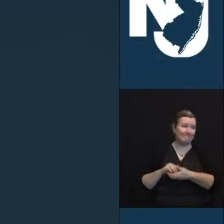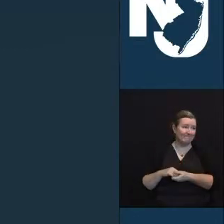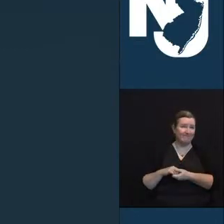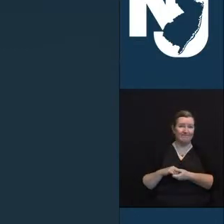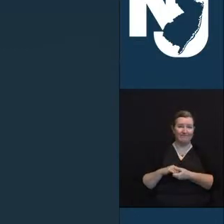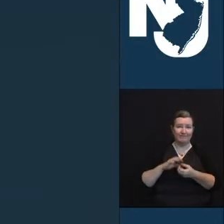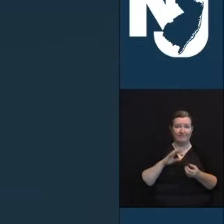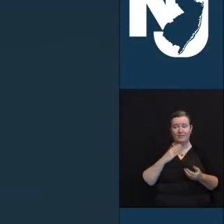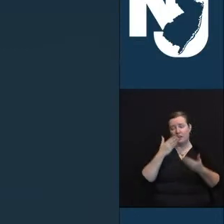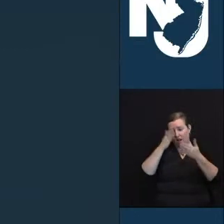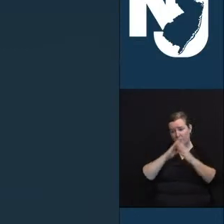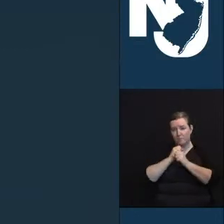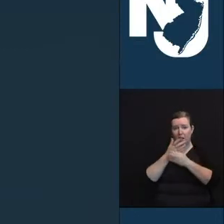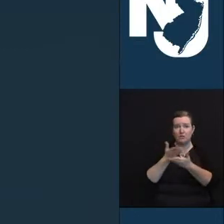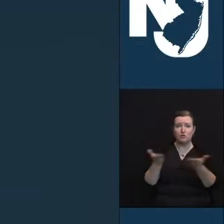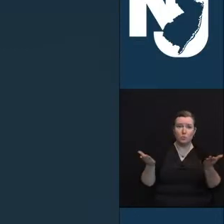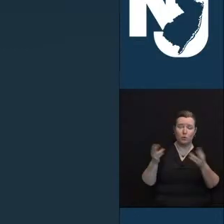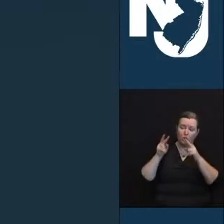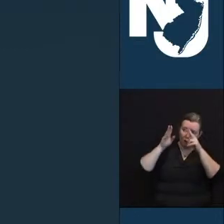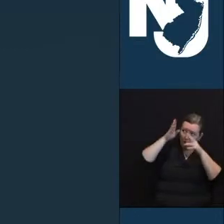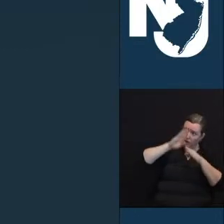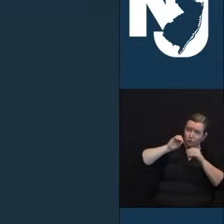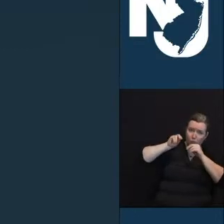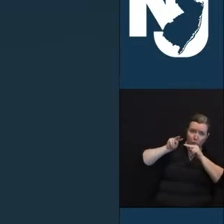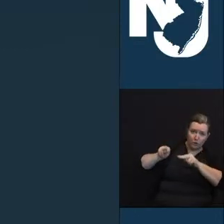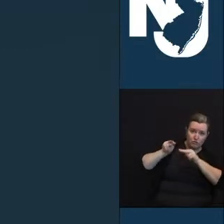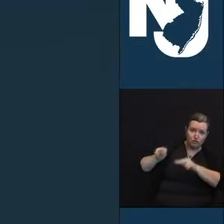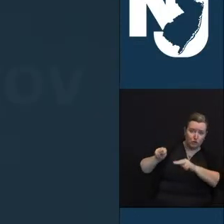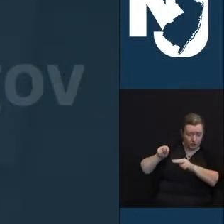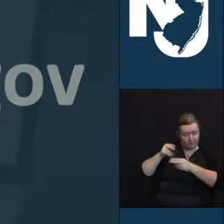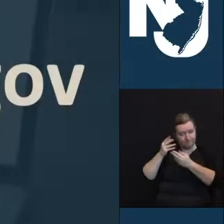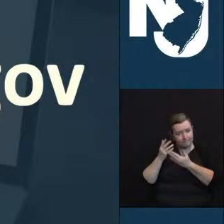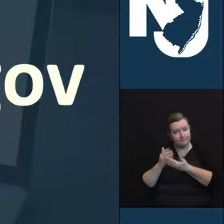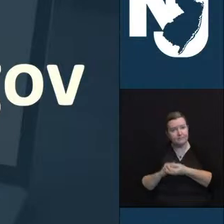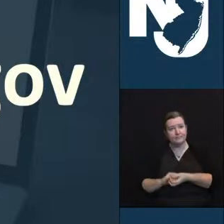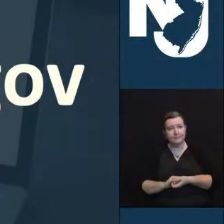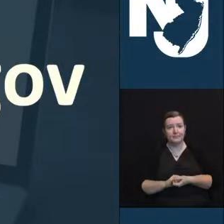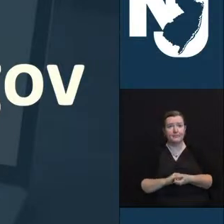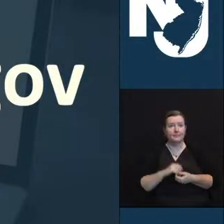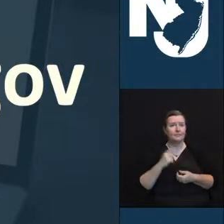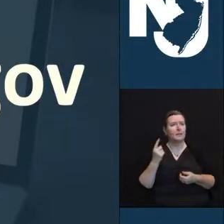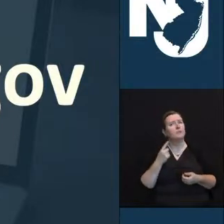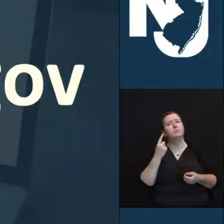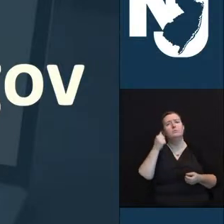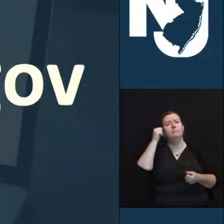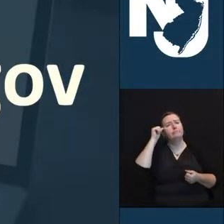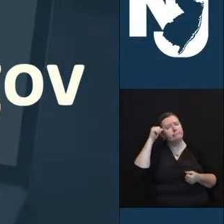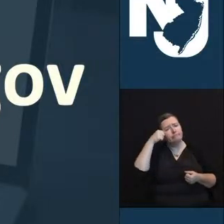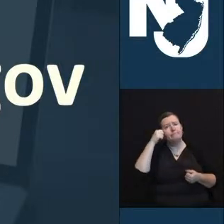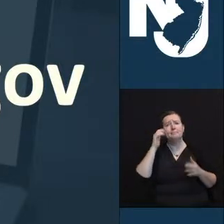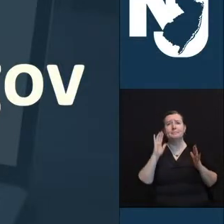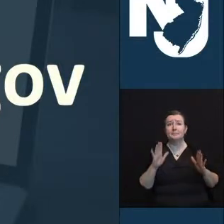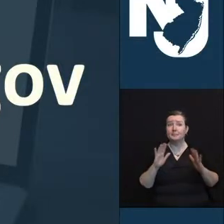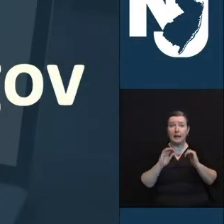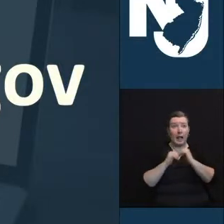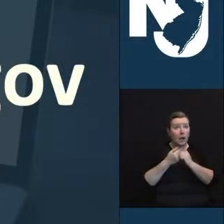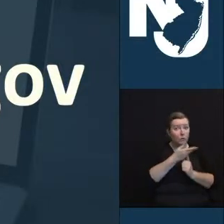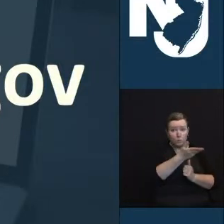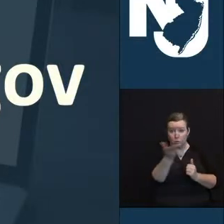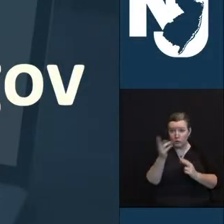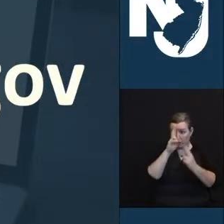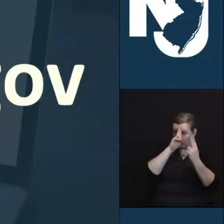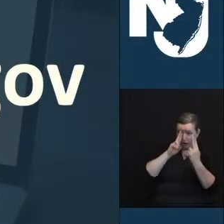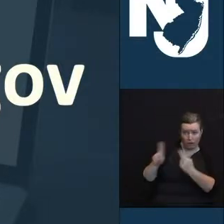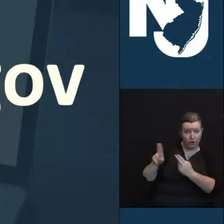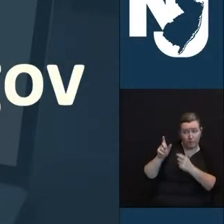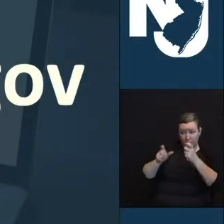and the family, the great family you've left behind. And let us always remember that the best way that we can honor those we have lost is